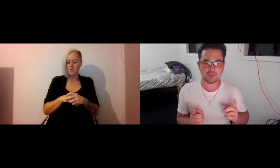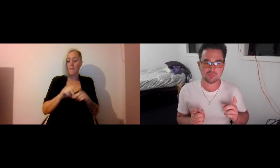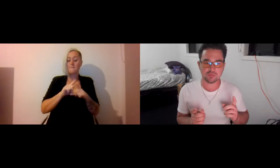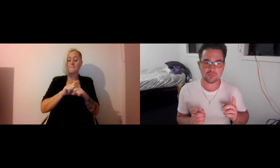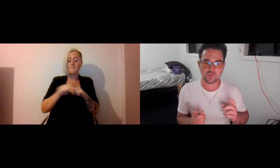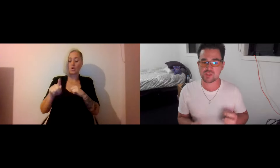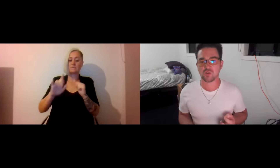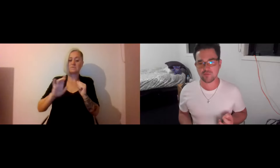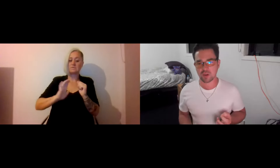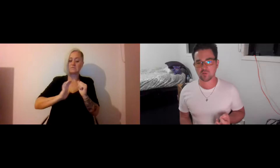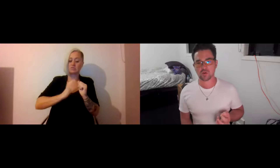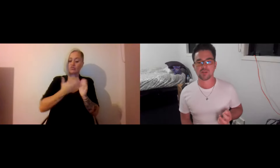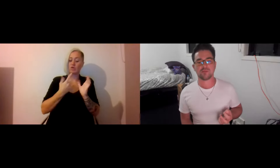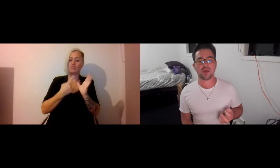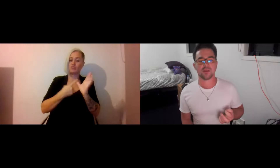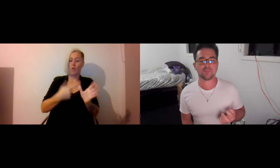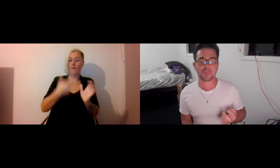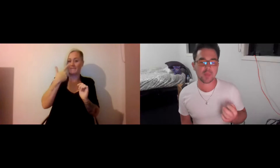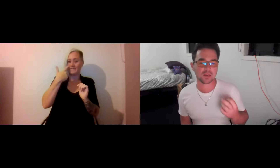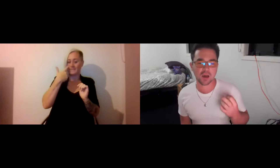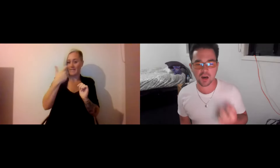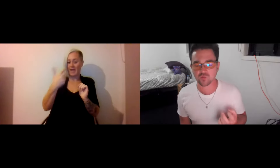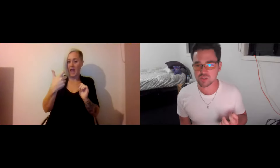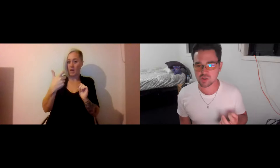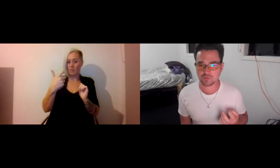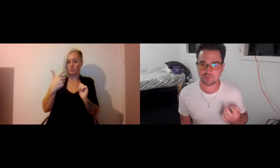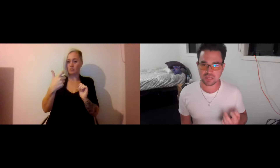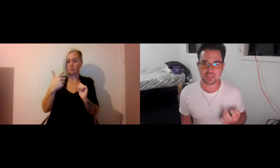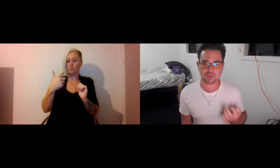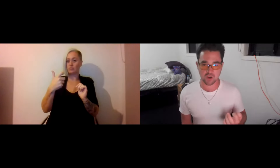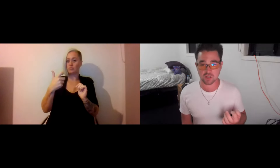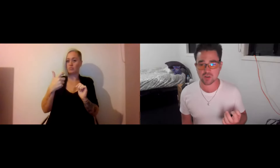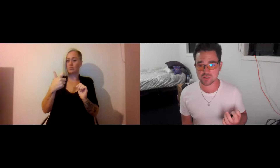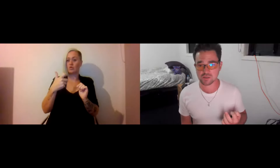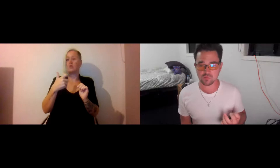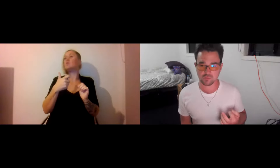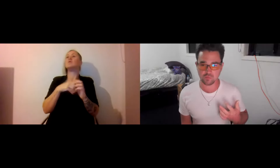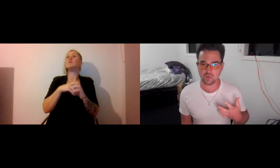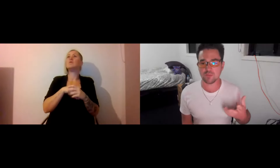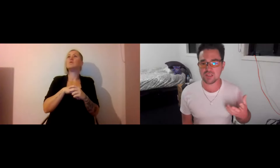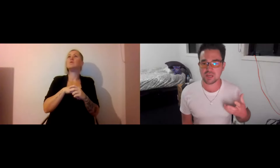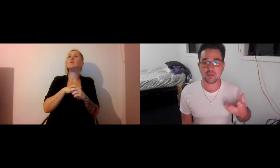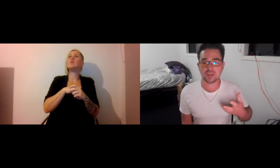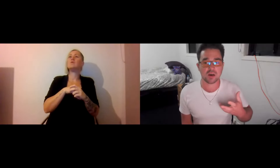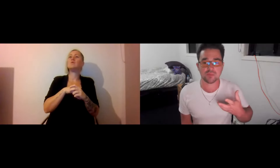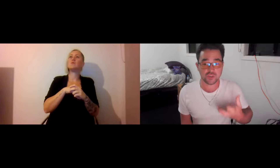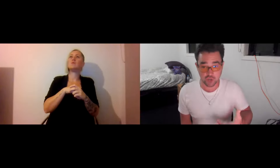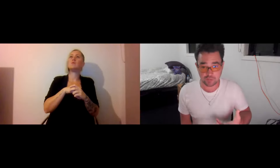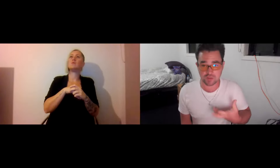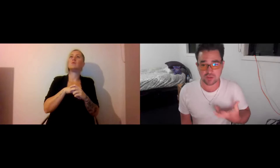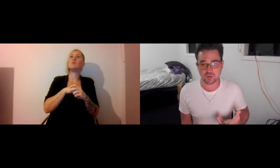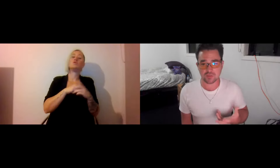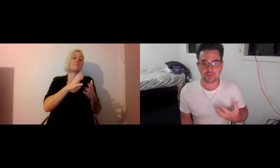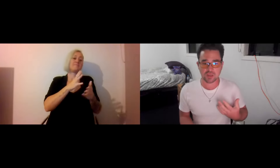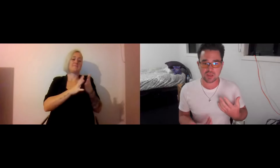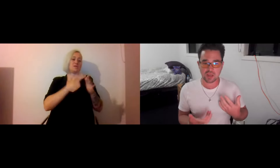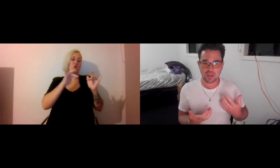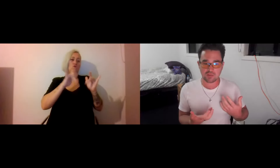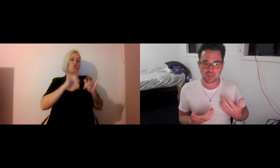interesting result I found was that unresolved feeling of diagnosis, which means they haven't come to terms with the